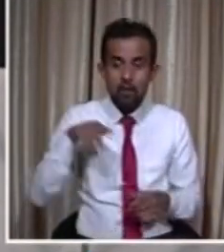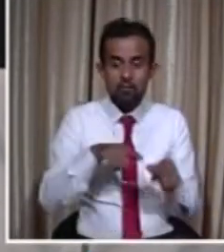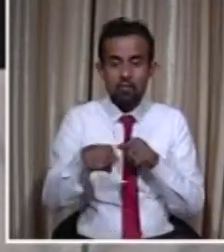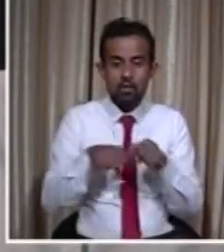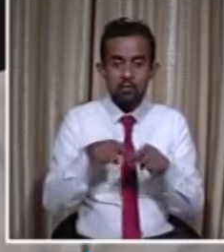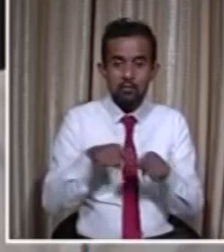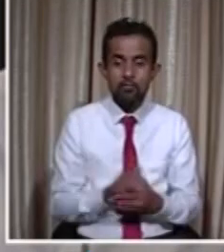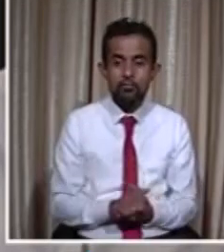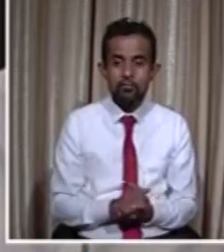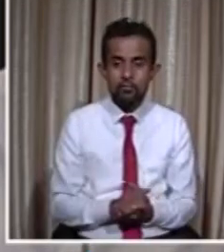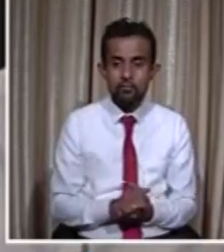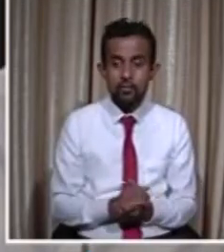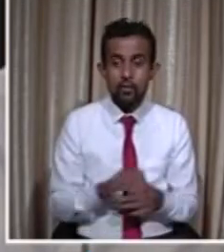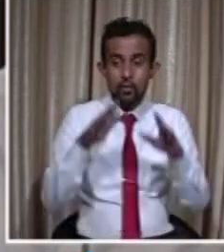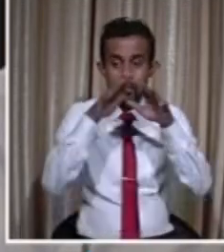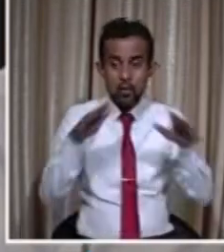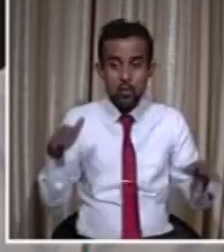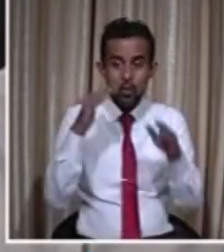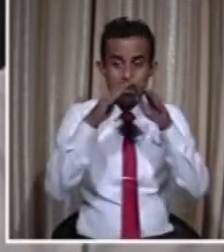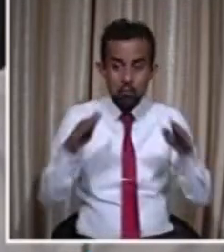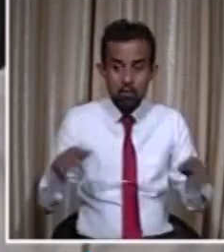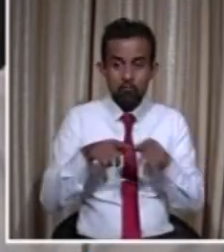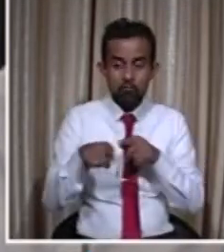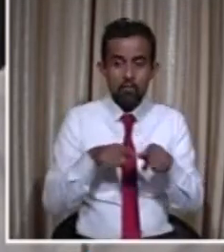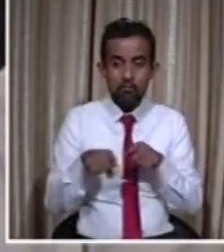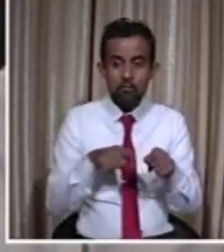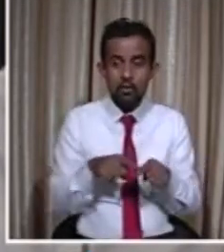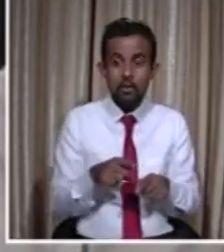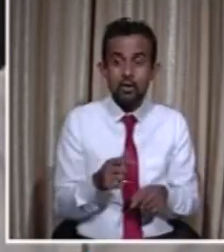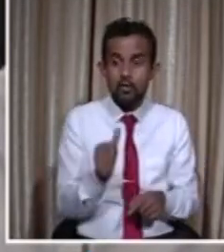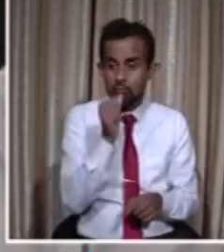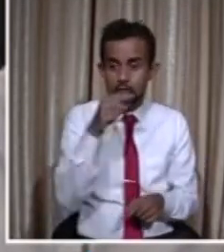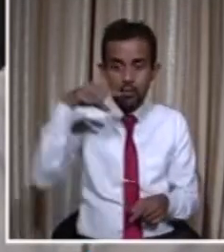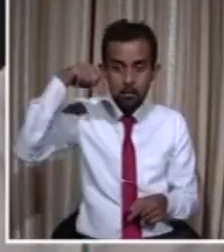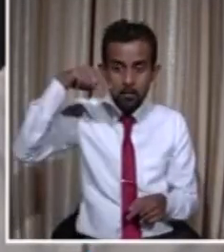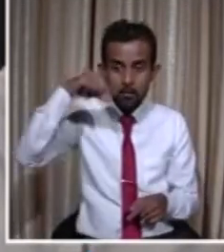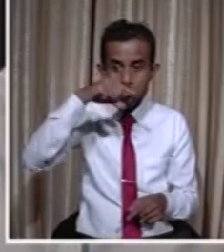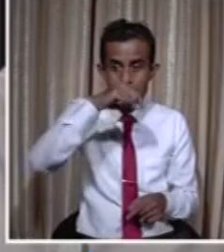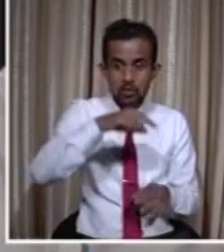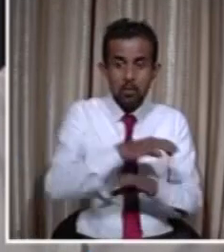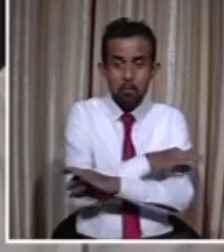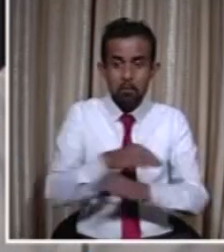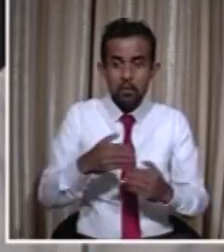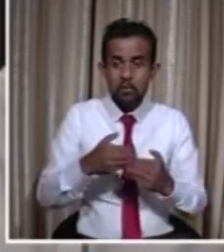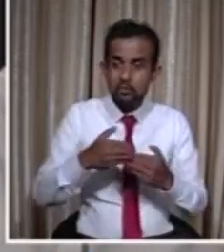the future. 2023 will be a year in which we can really start the new agriculture.